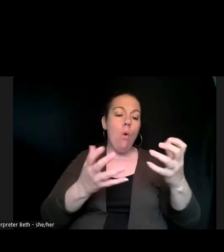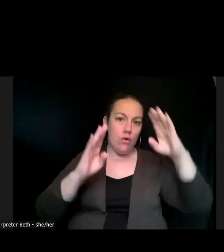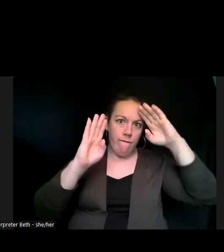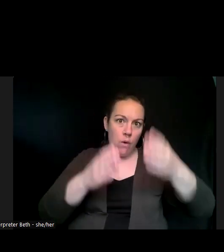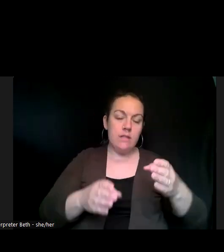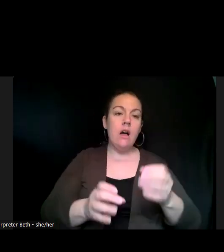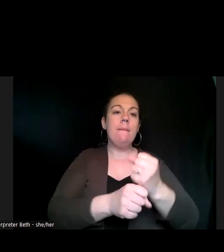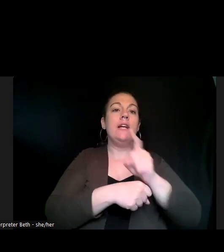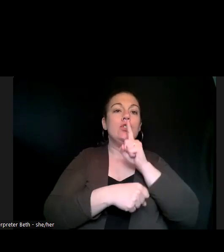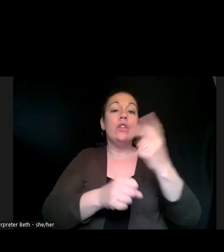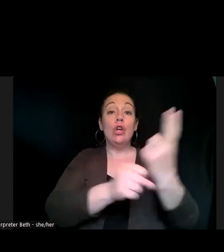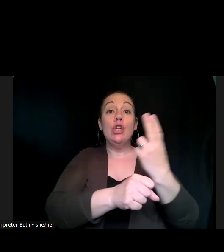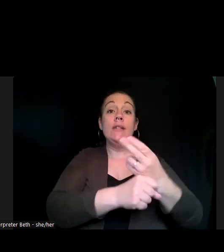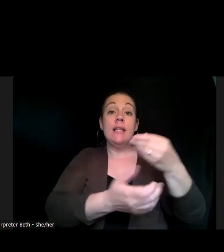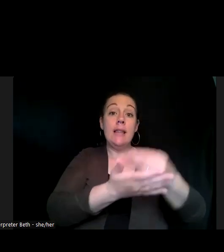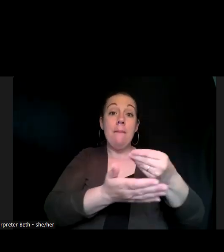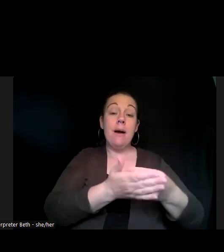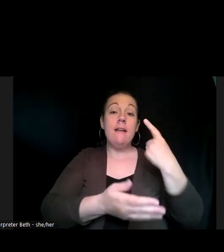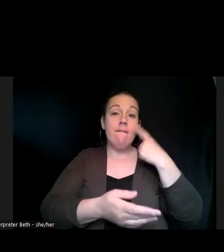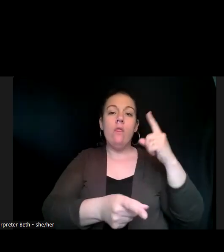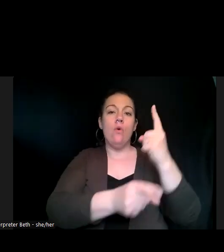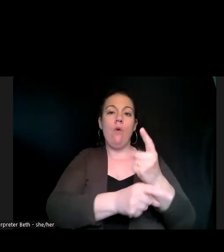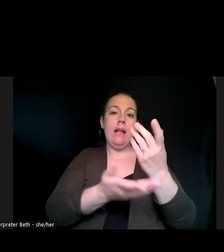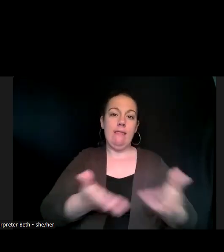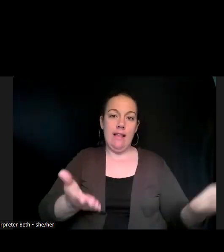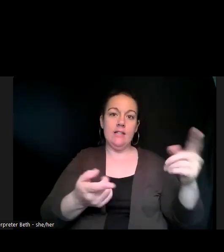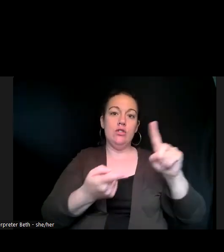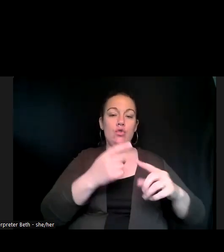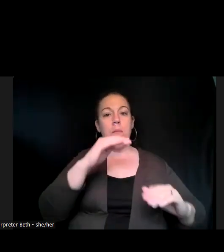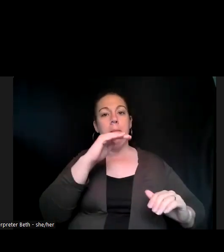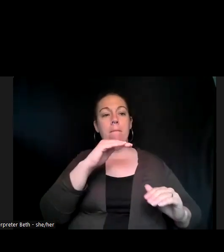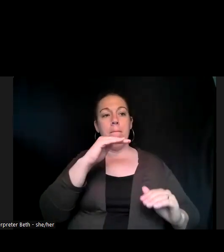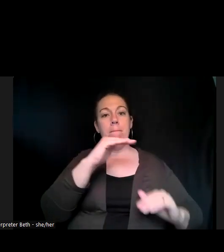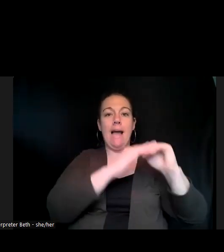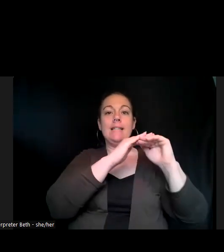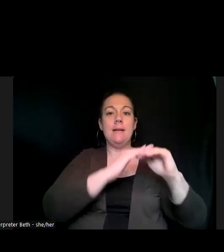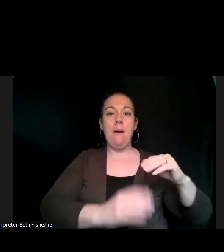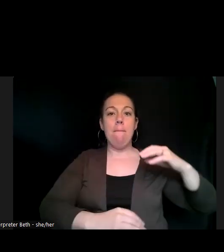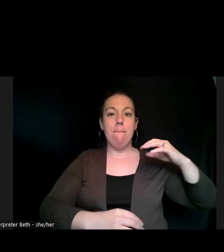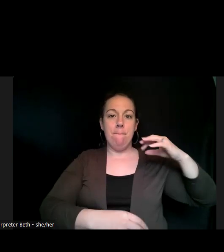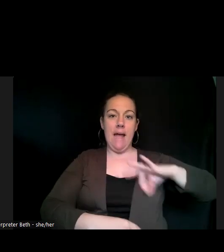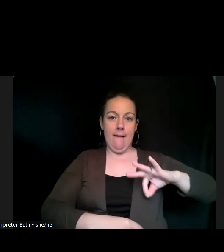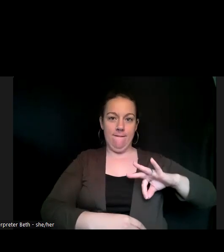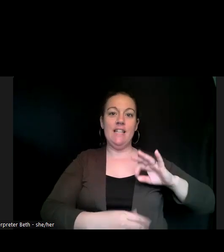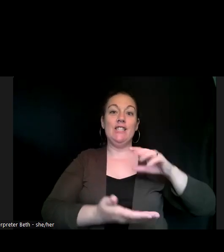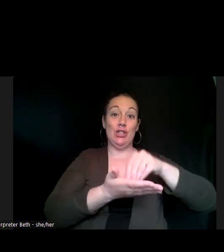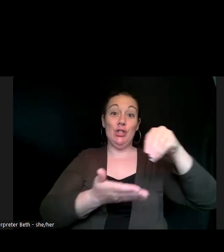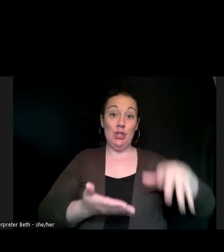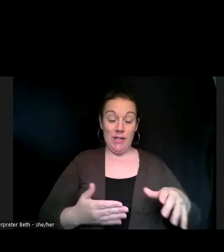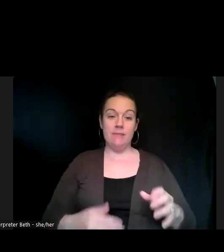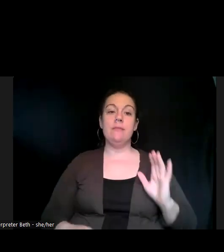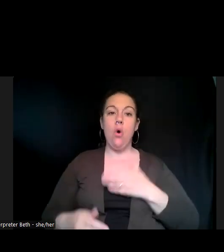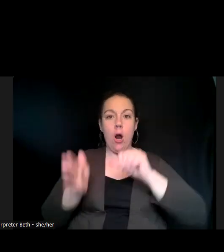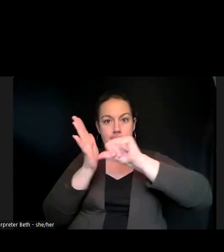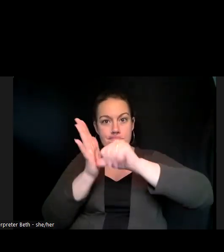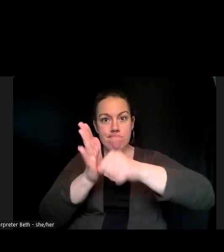expire. And so when we get to September, we'll have 1 year left with the American Rescue Plan funding. And so our push is on making